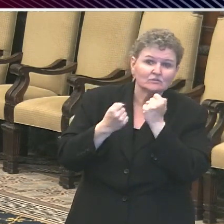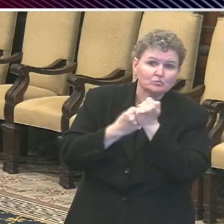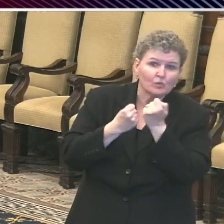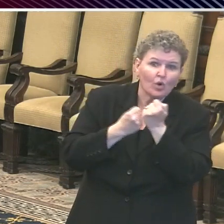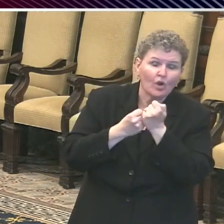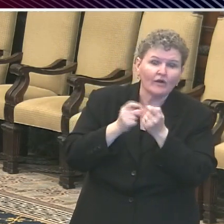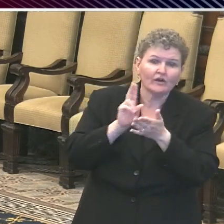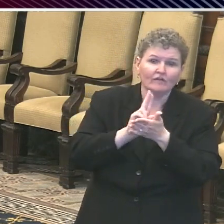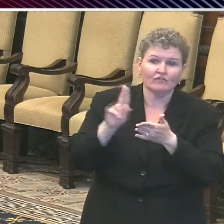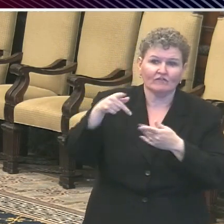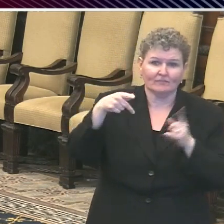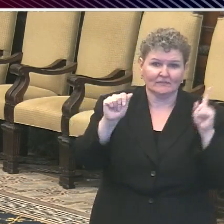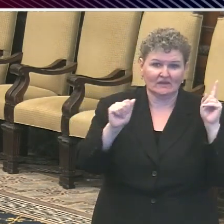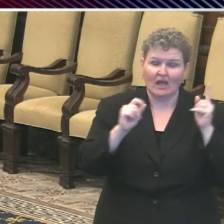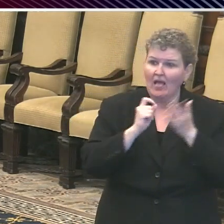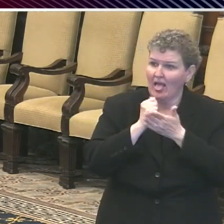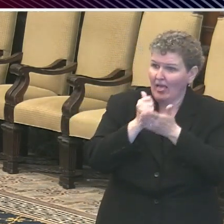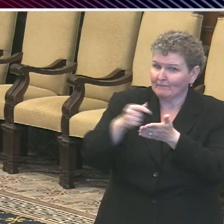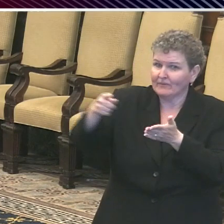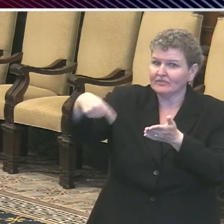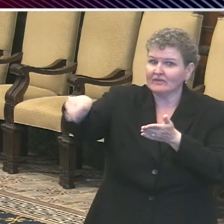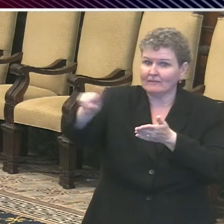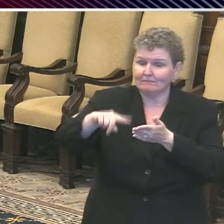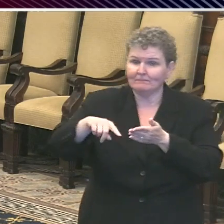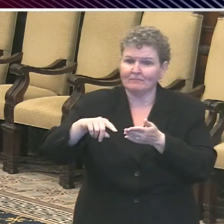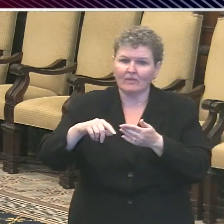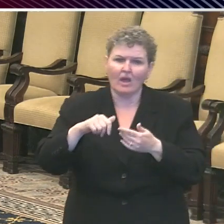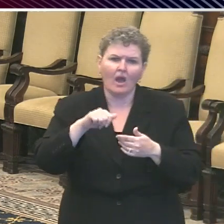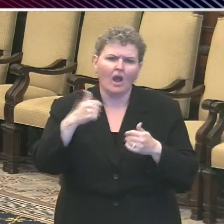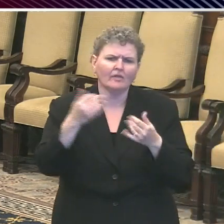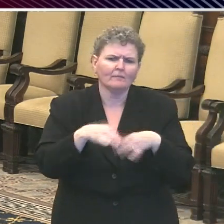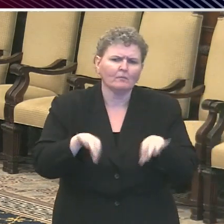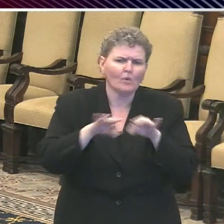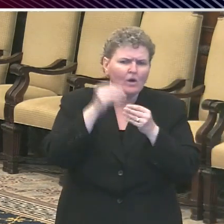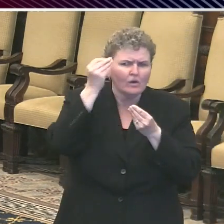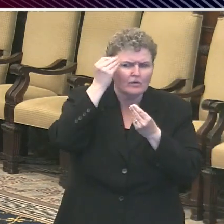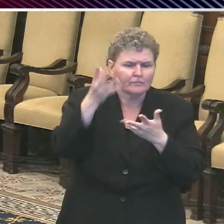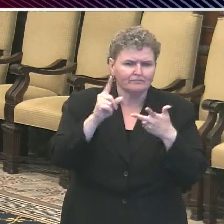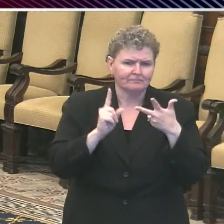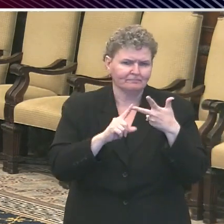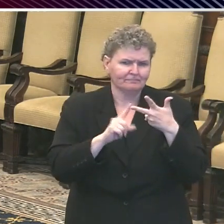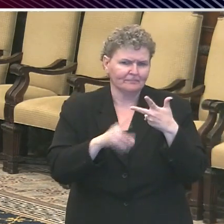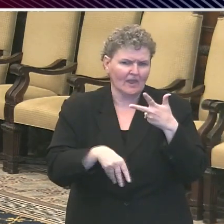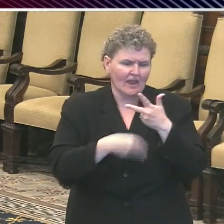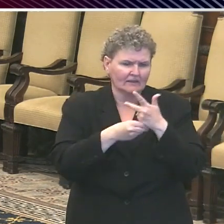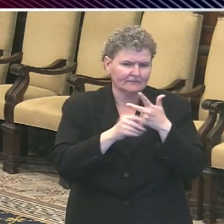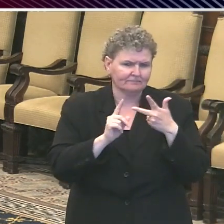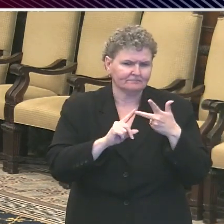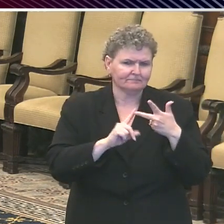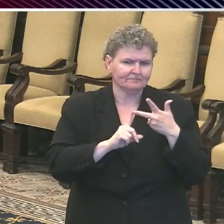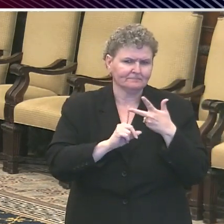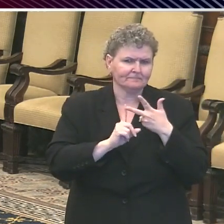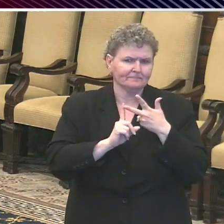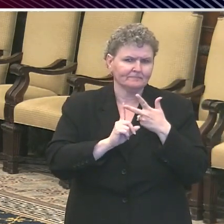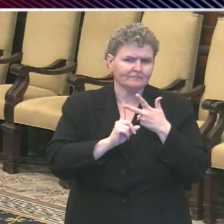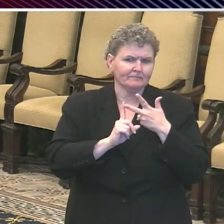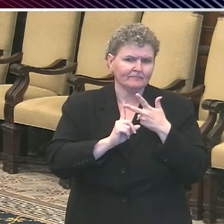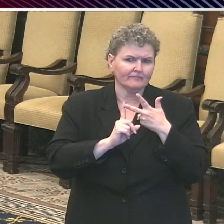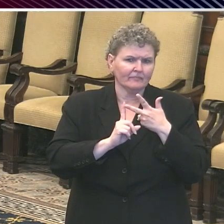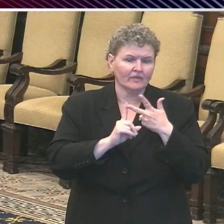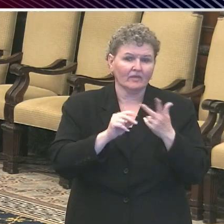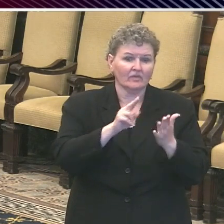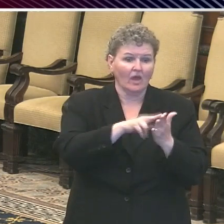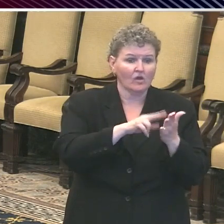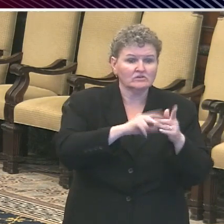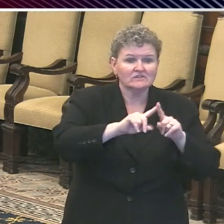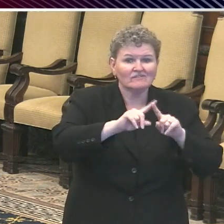was offered. I think the other important thing to note is that we have not entered into contracts for testing at